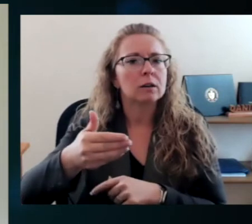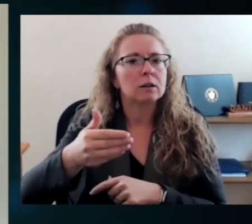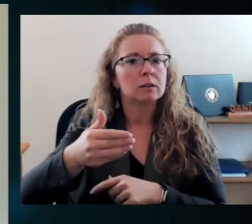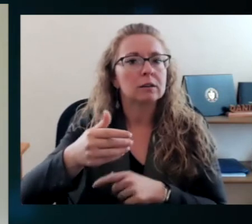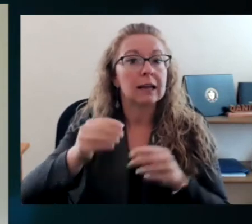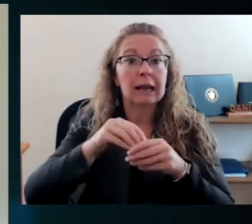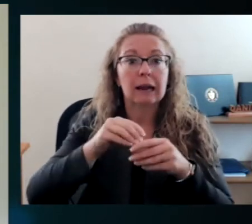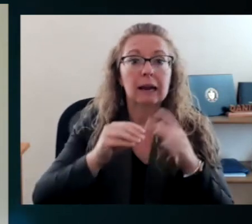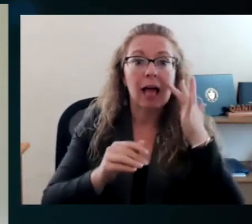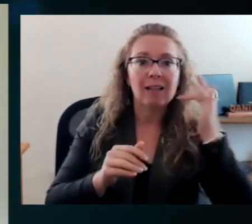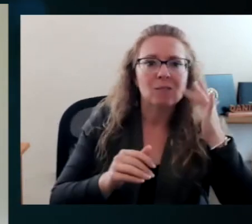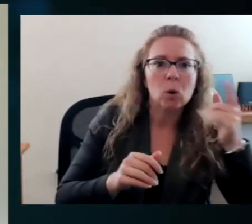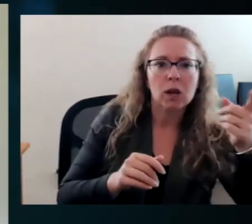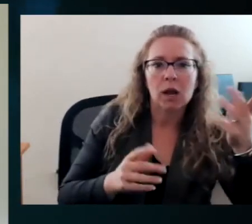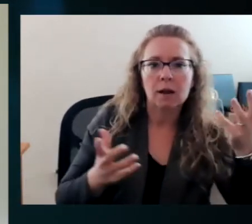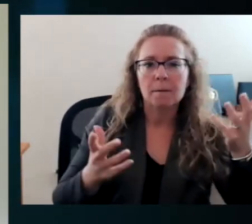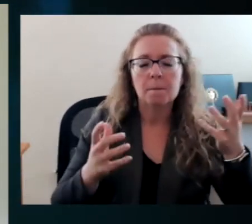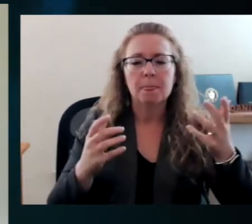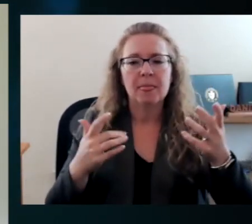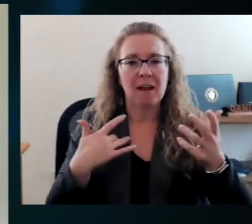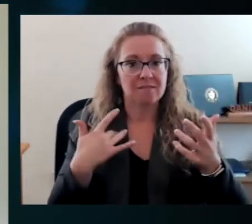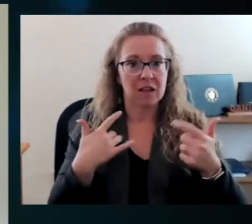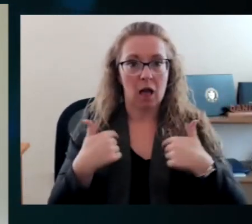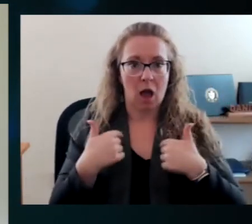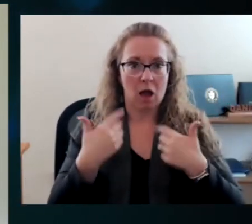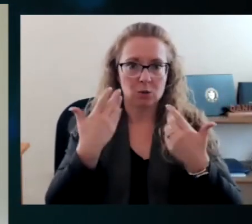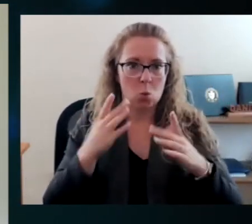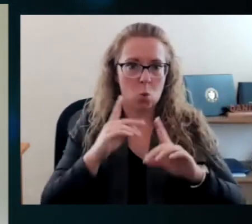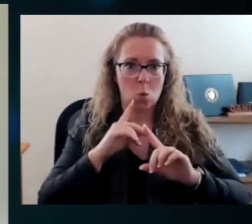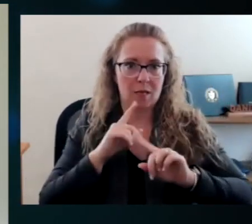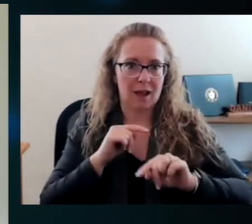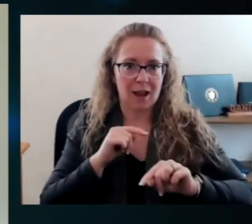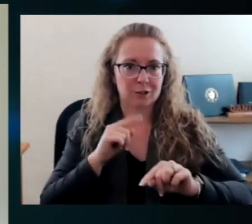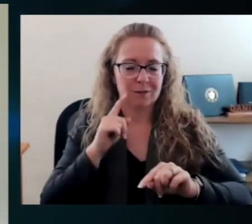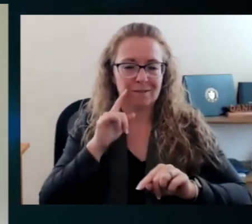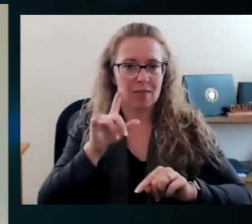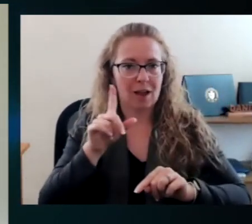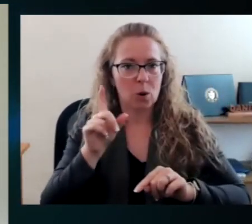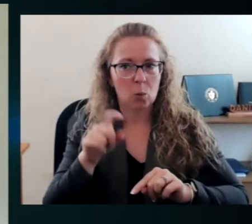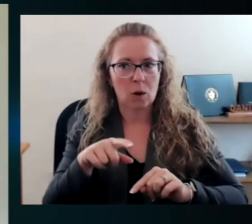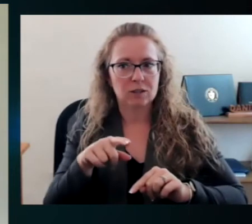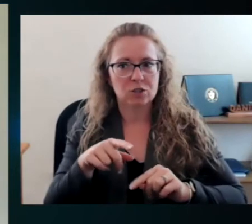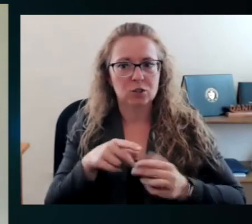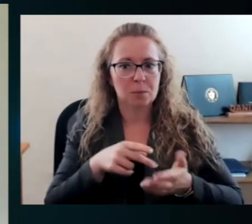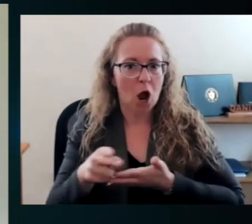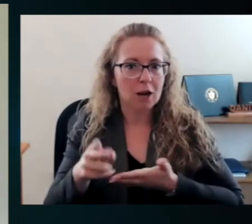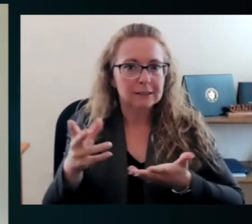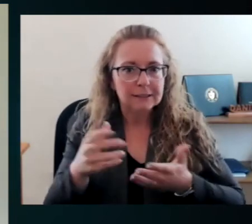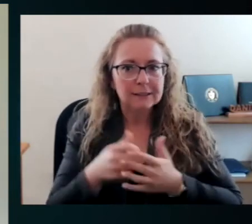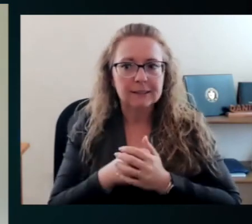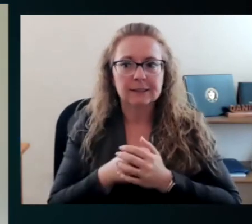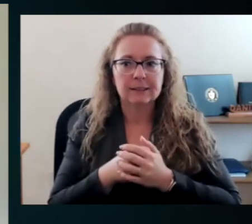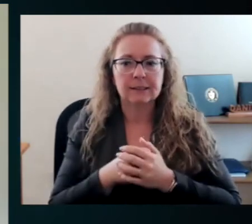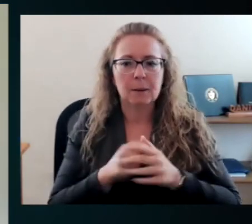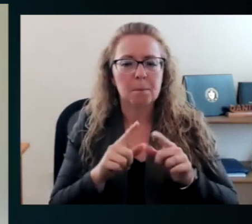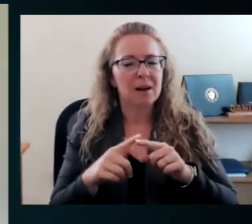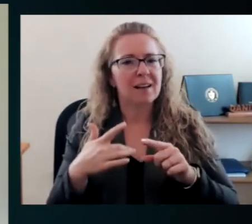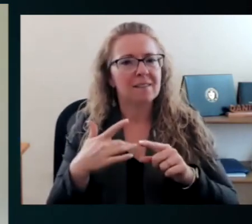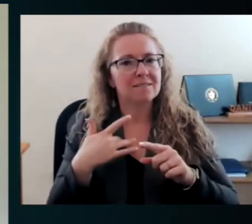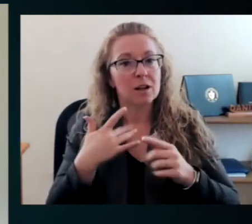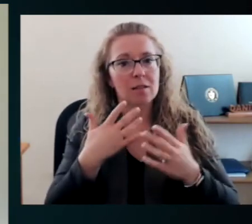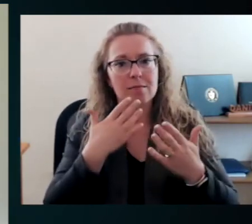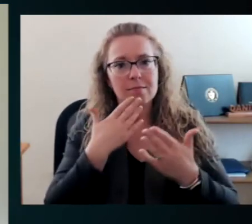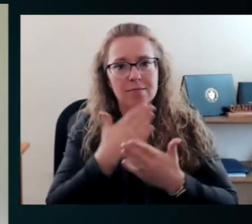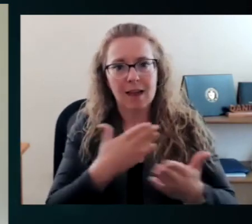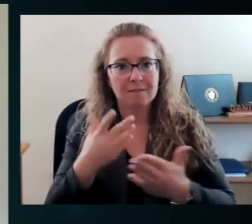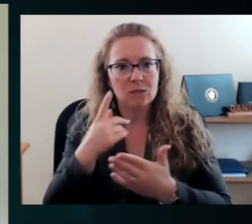I don't feel I know the answer for this question, to be honest, but I feel really thankful for Professor